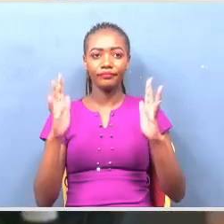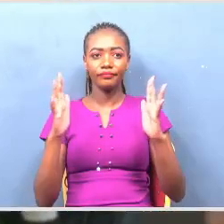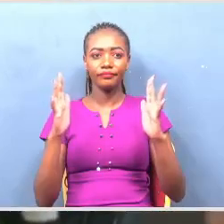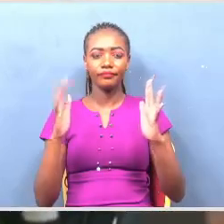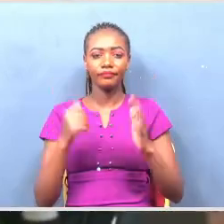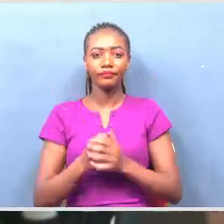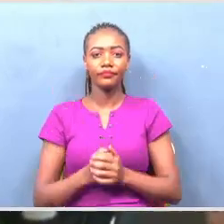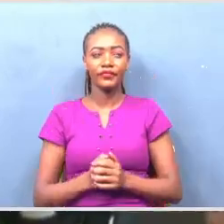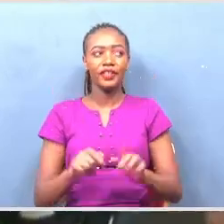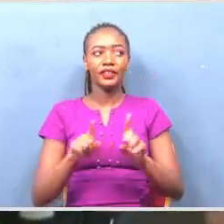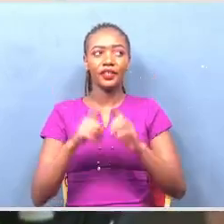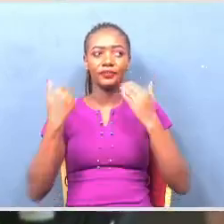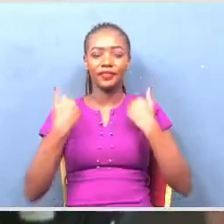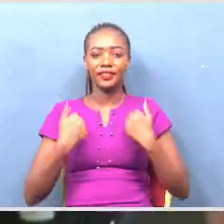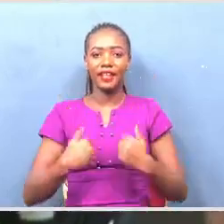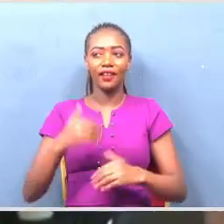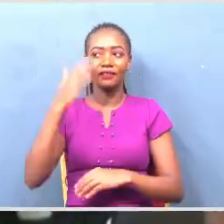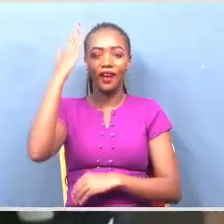I know